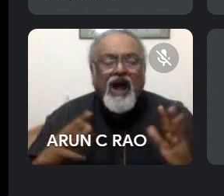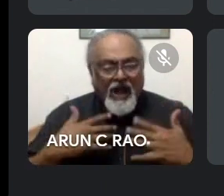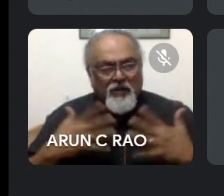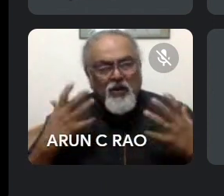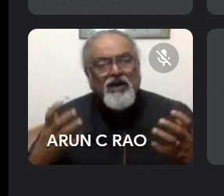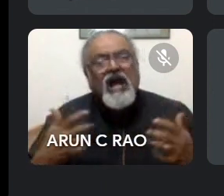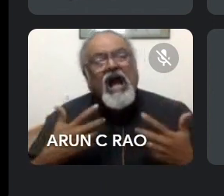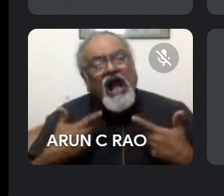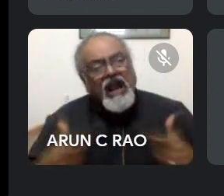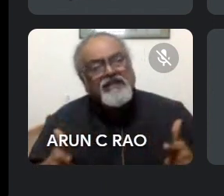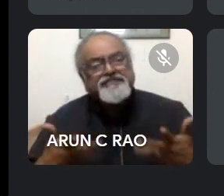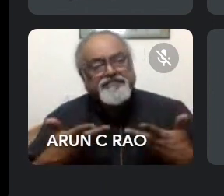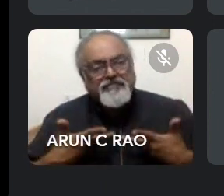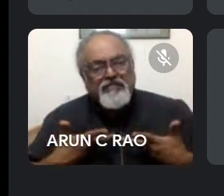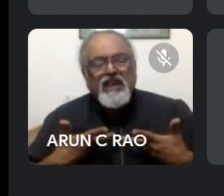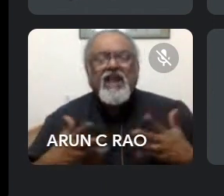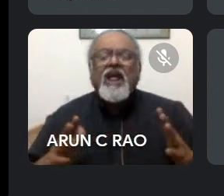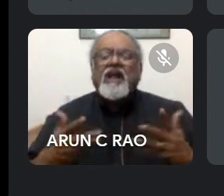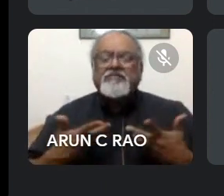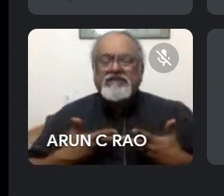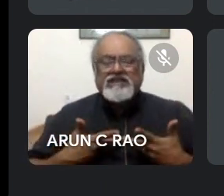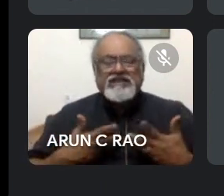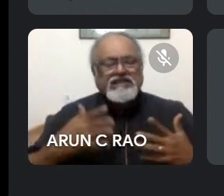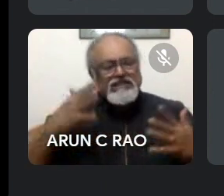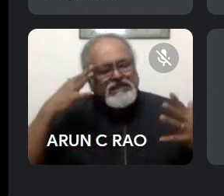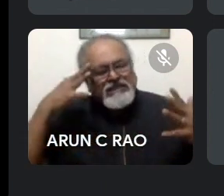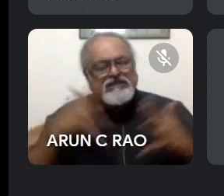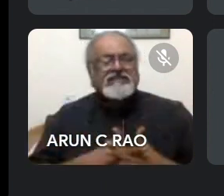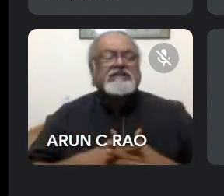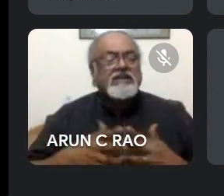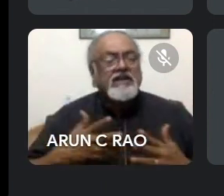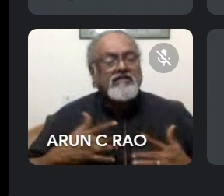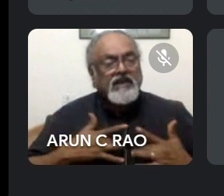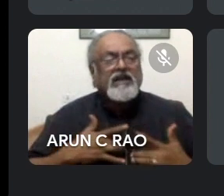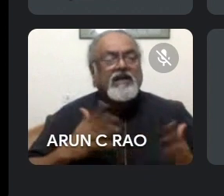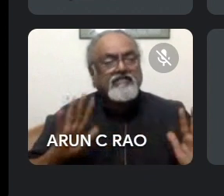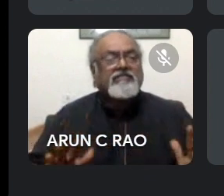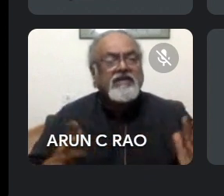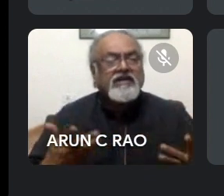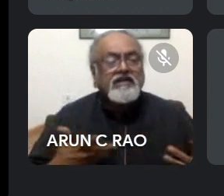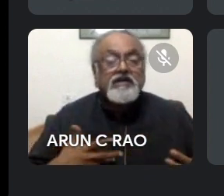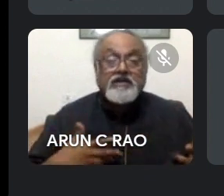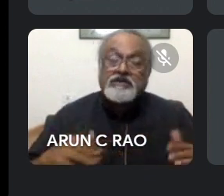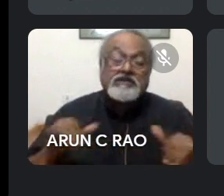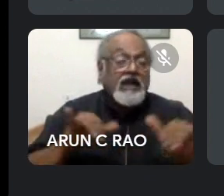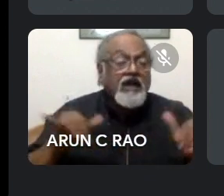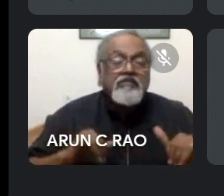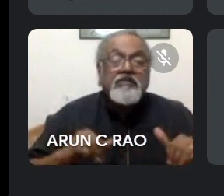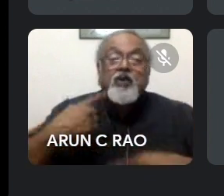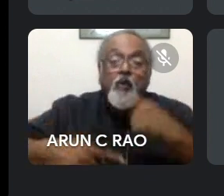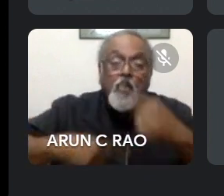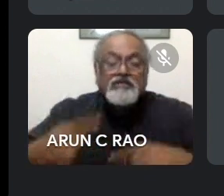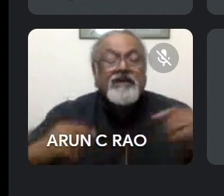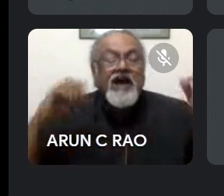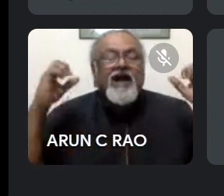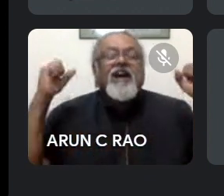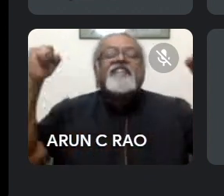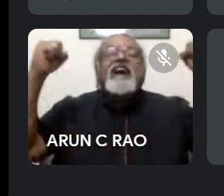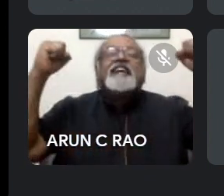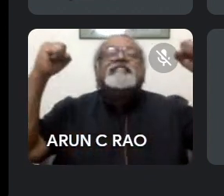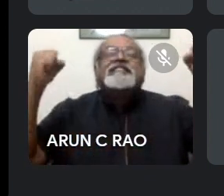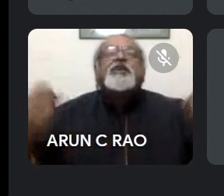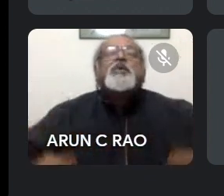everyday acts of frustration. And just like that, you're entitled to those everyday acts of celebration. The minute you finish an